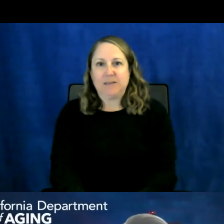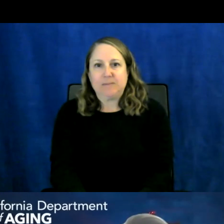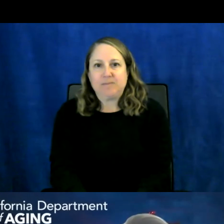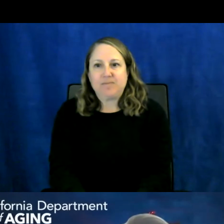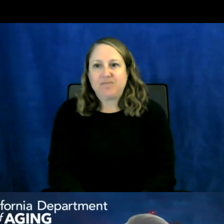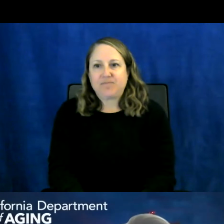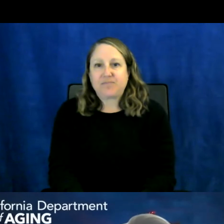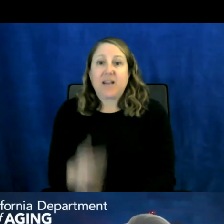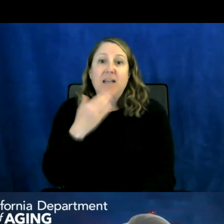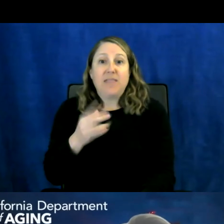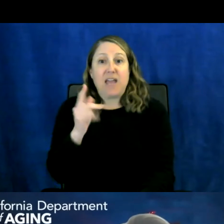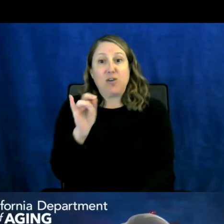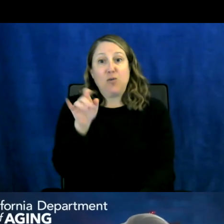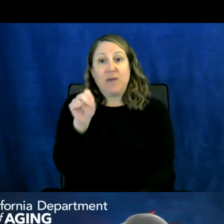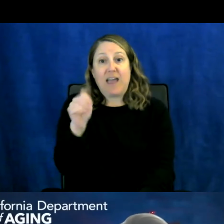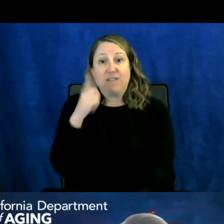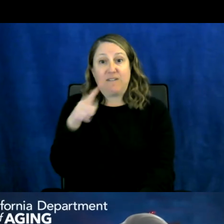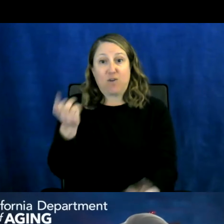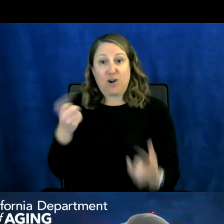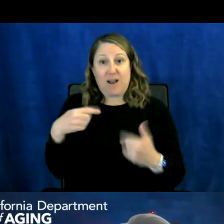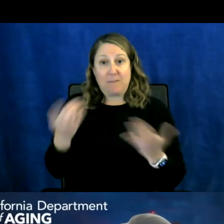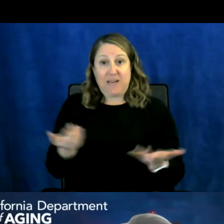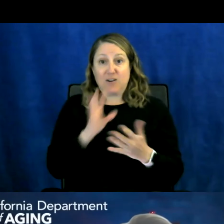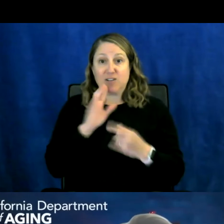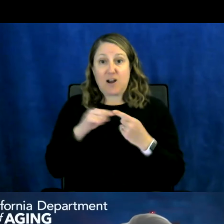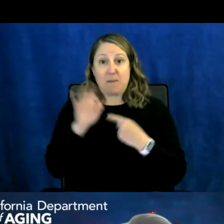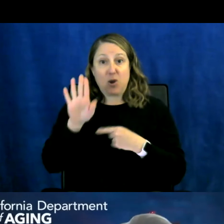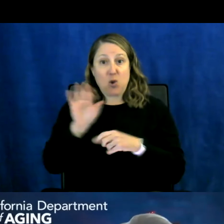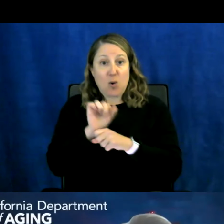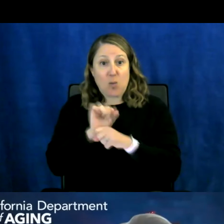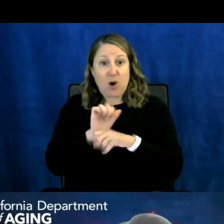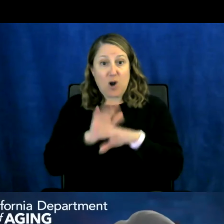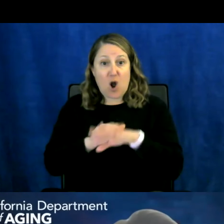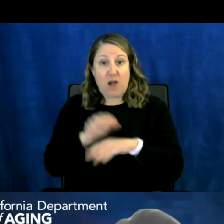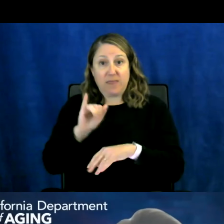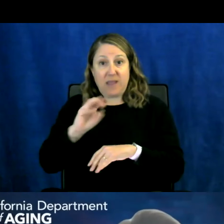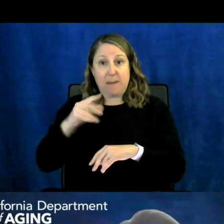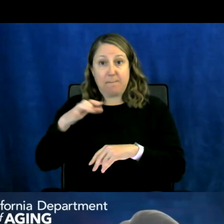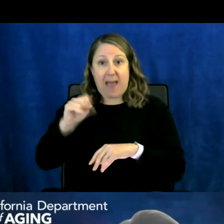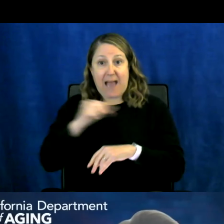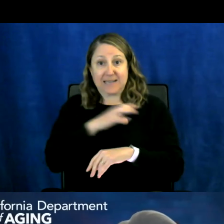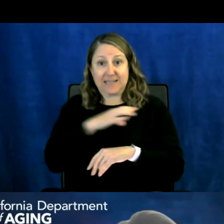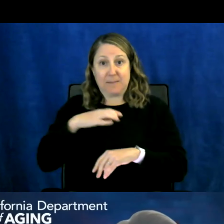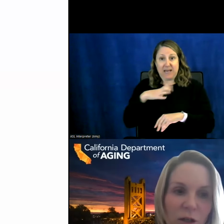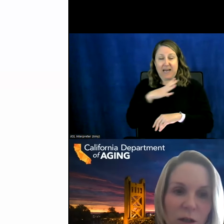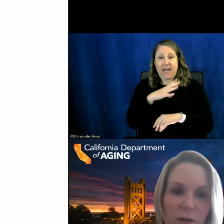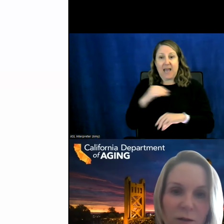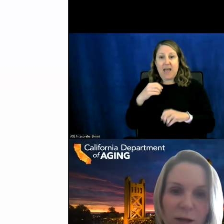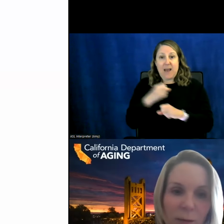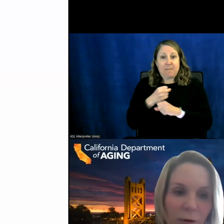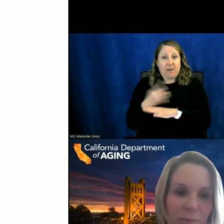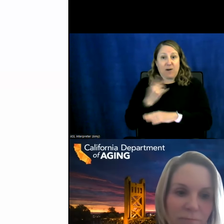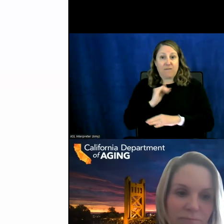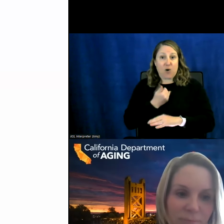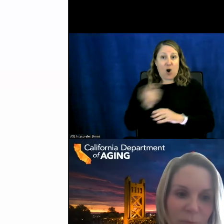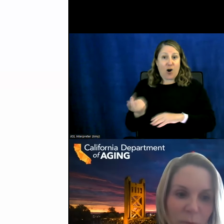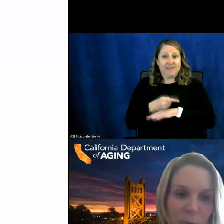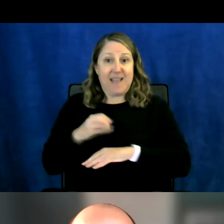you, Kevin, for being here and talking to us about your work on the Impact Committee and in preparation for our Day of Action in